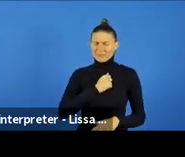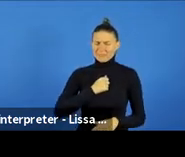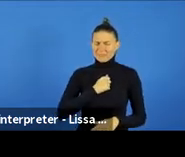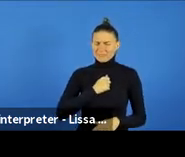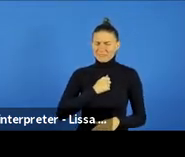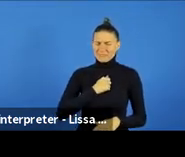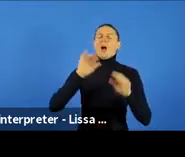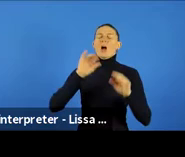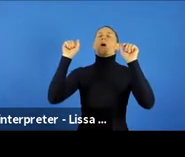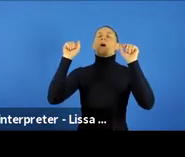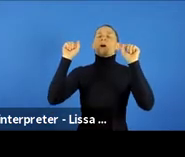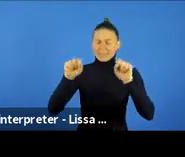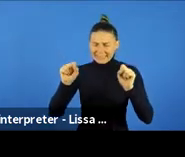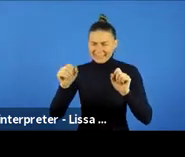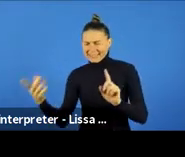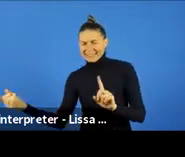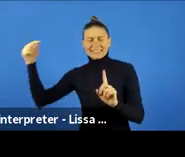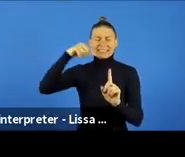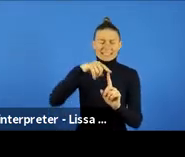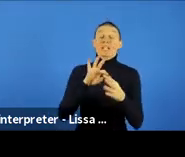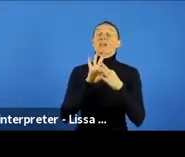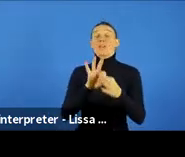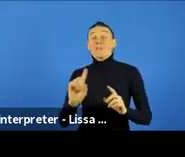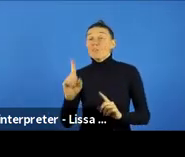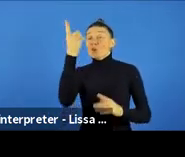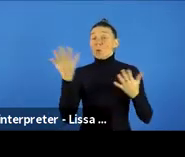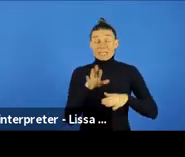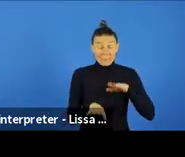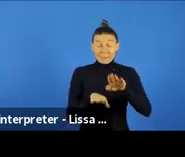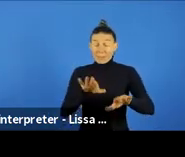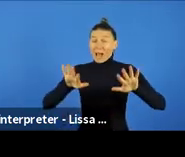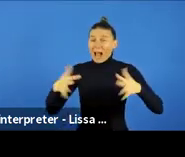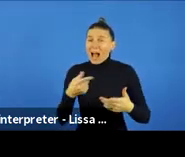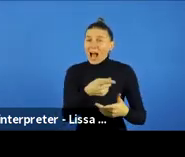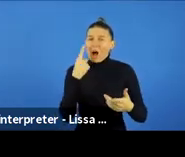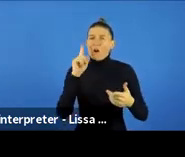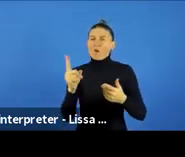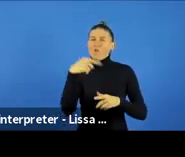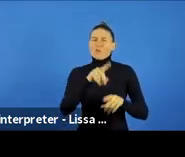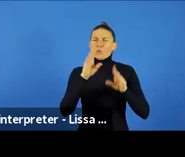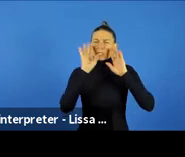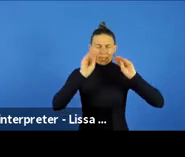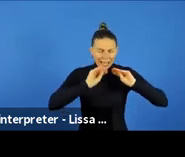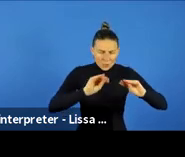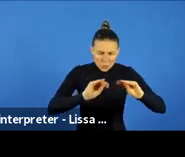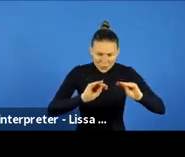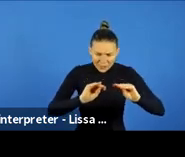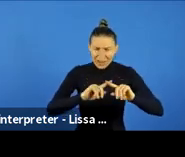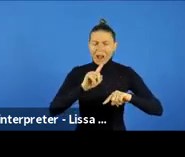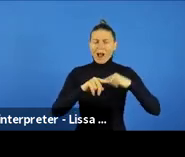Educate, yeah, it's the first step, practice and work like any other profession.